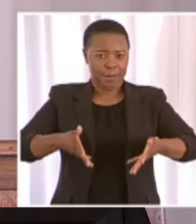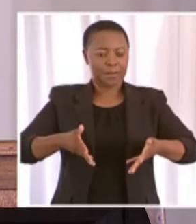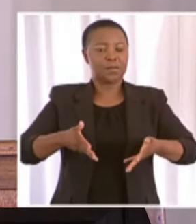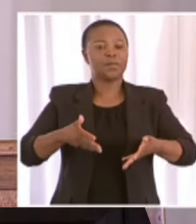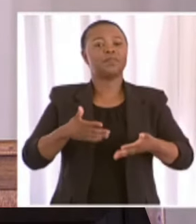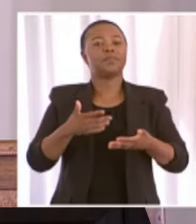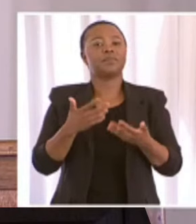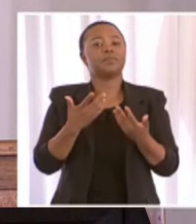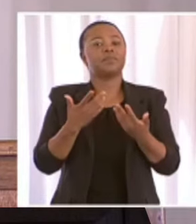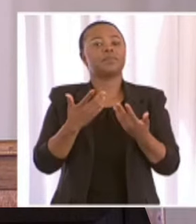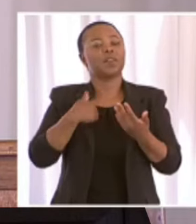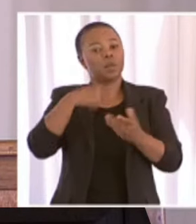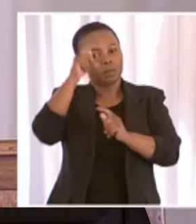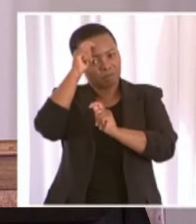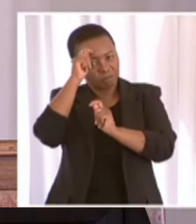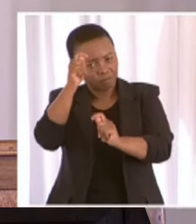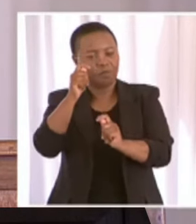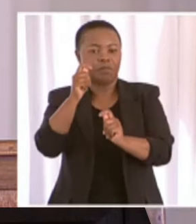with us today.